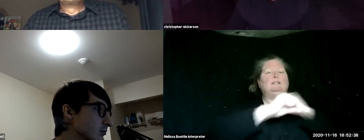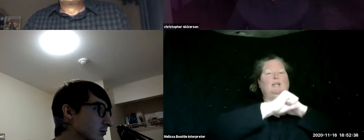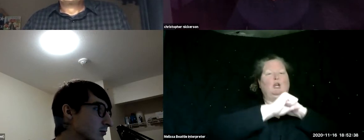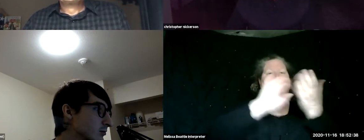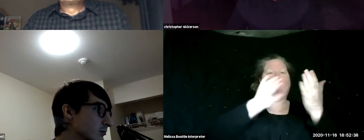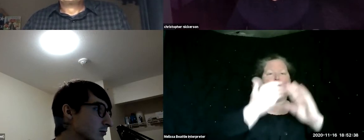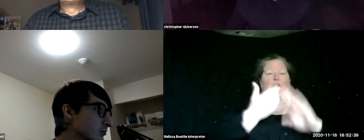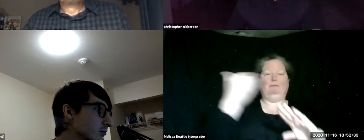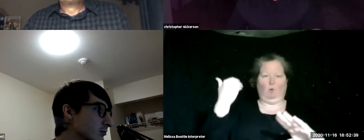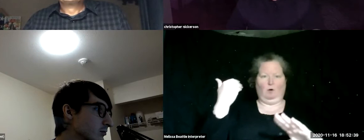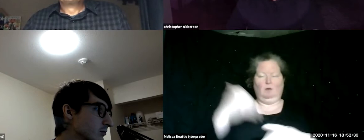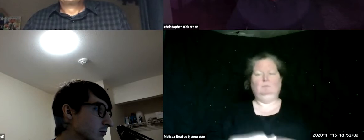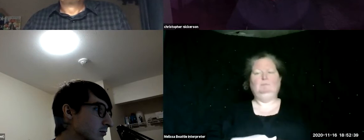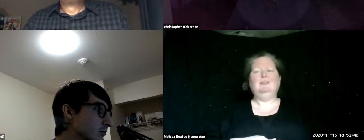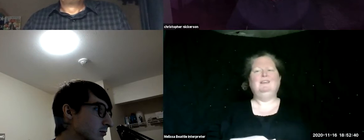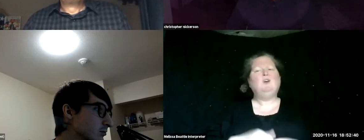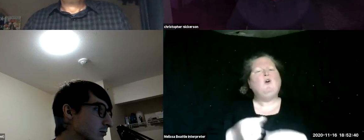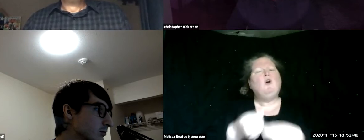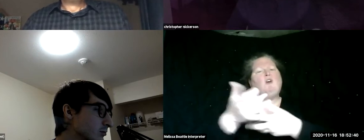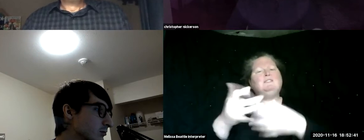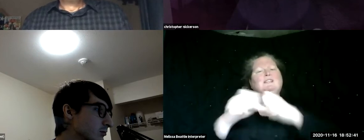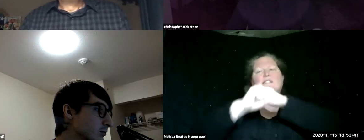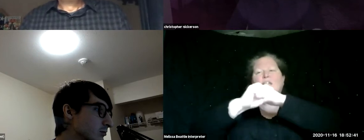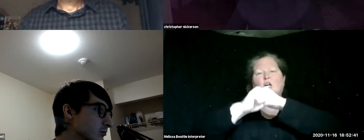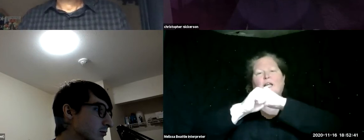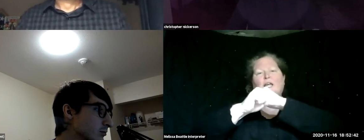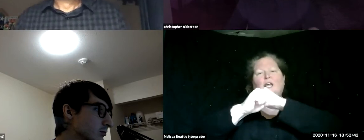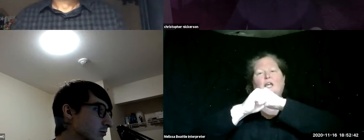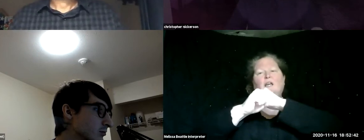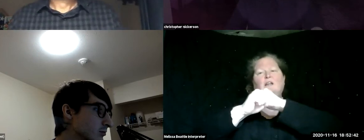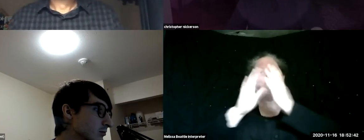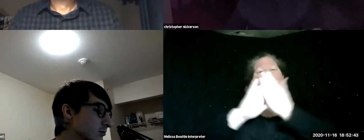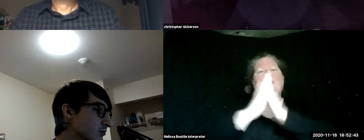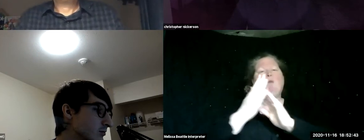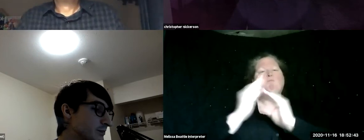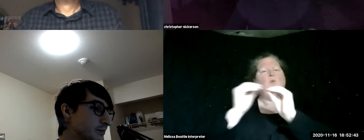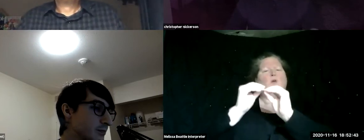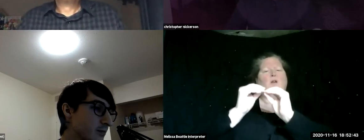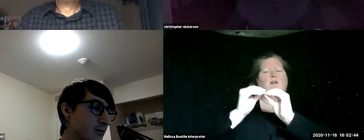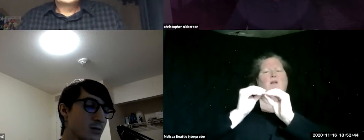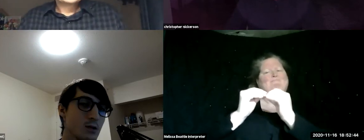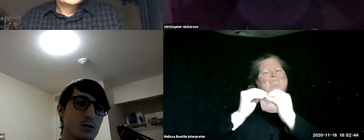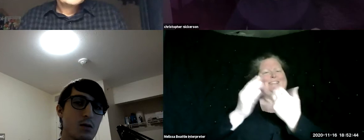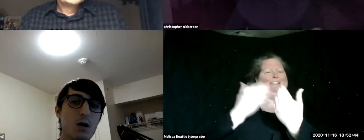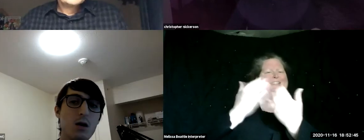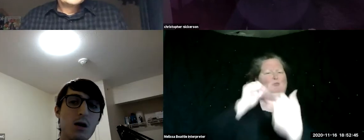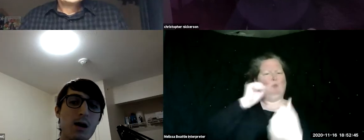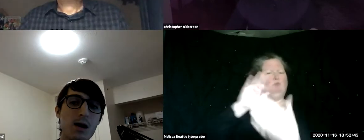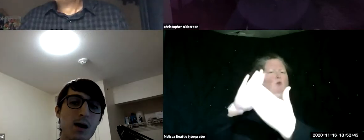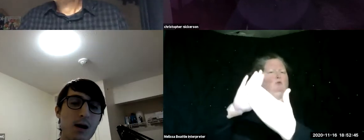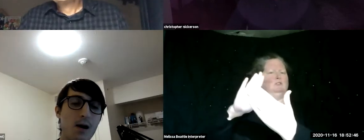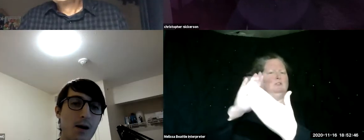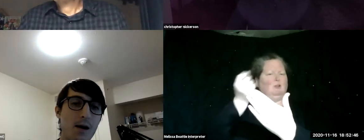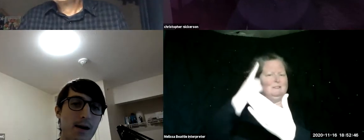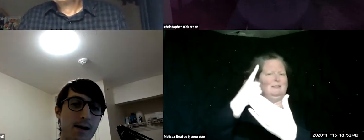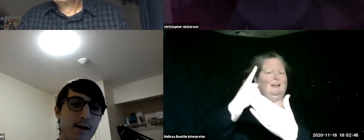making it something that's approachable for people is the biggest thing that we can do as practitioners, in any scale, in any speed, in